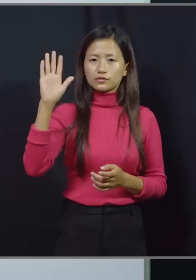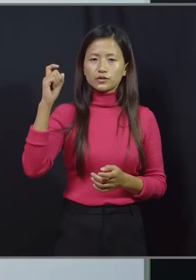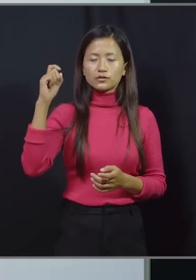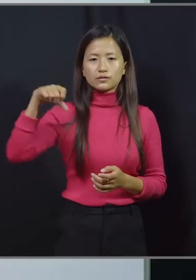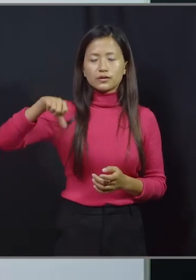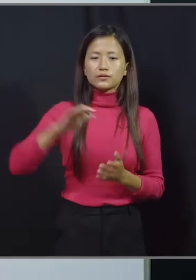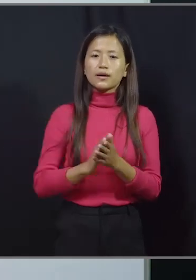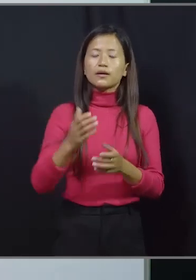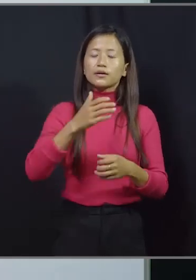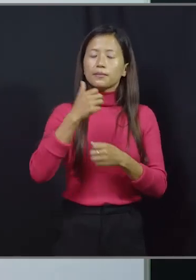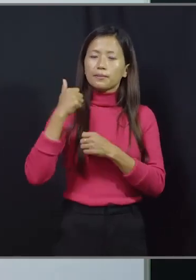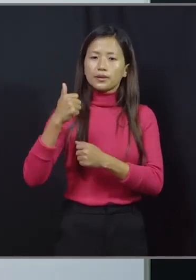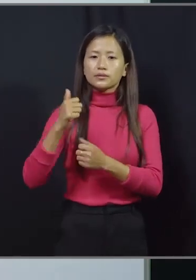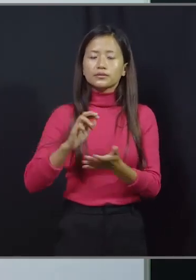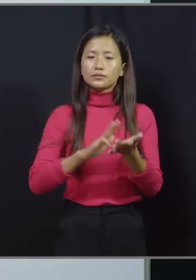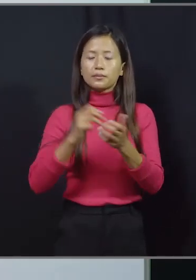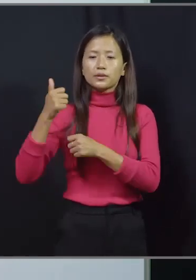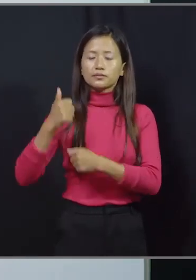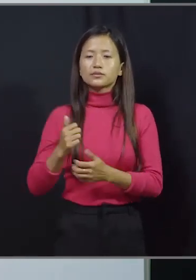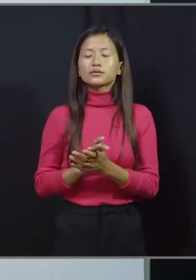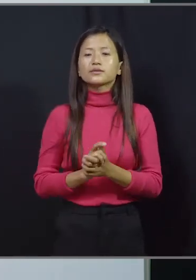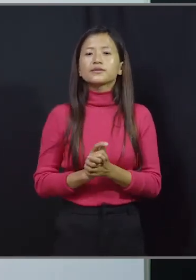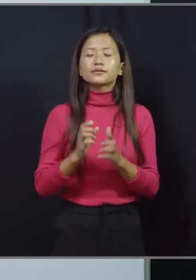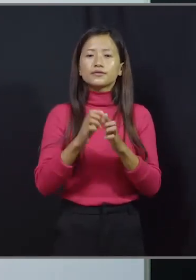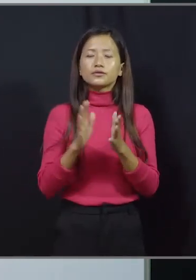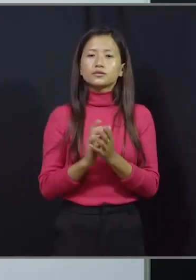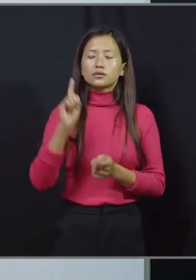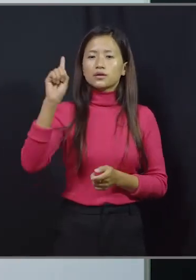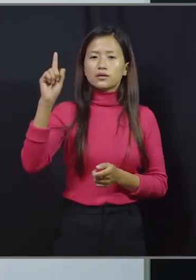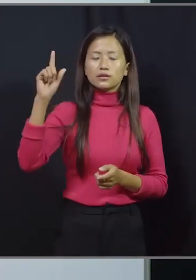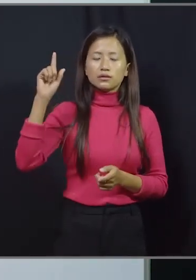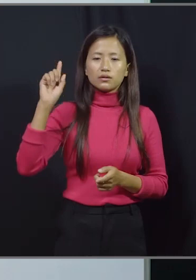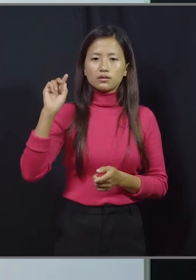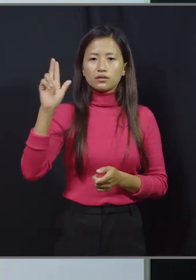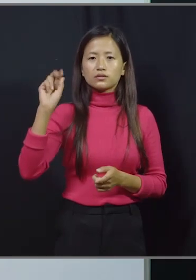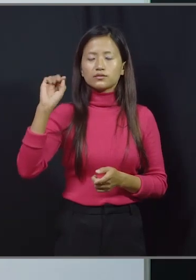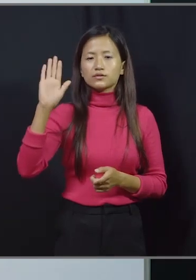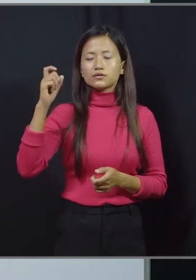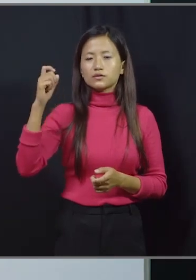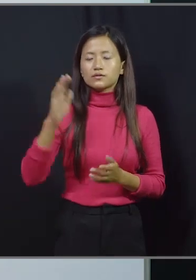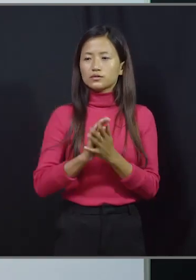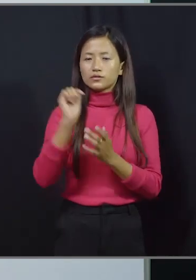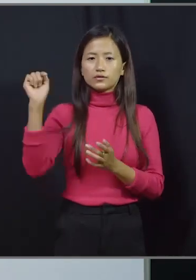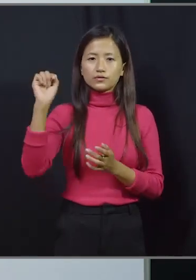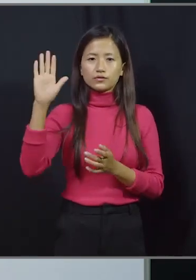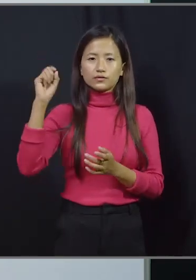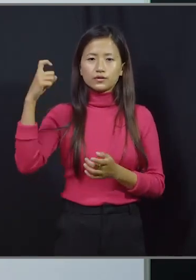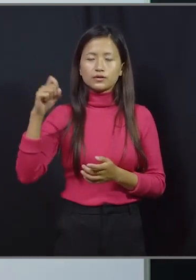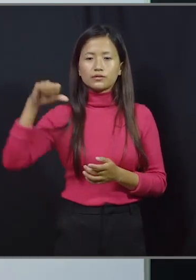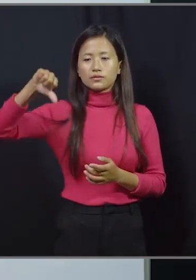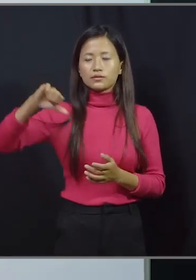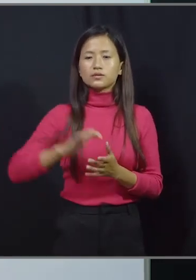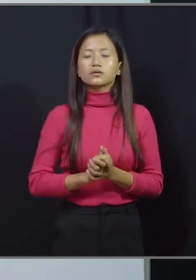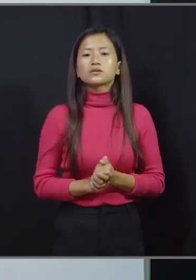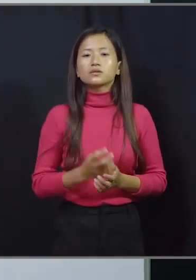Military Department proceedings in the year 1857 to 59. If you go through all these, you will find